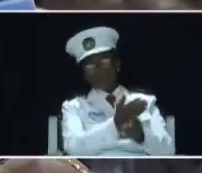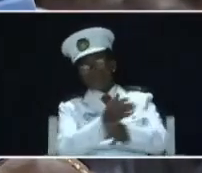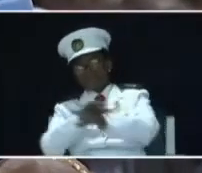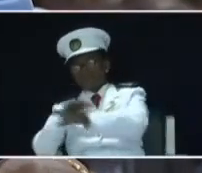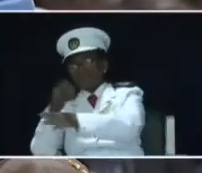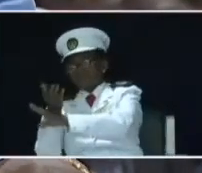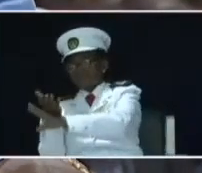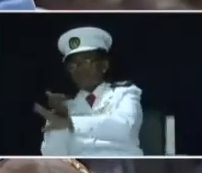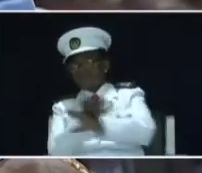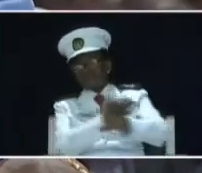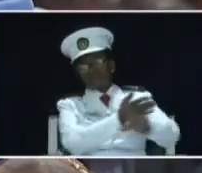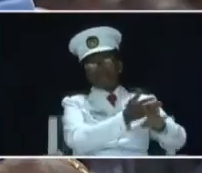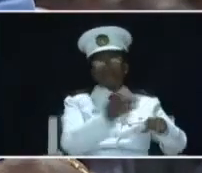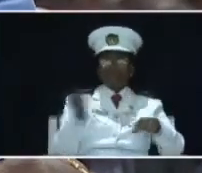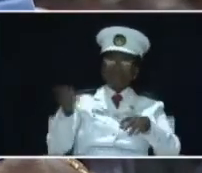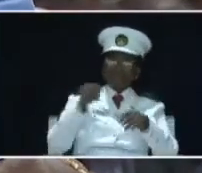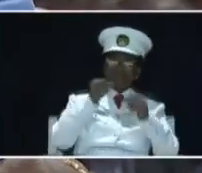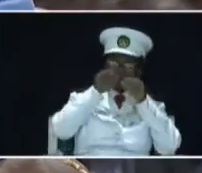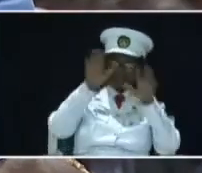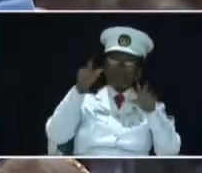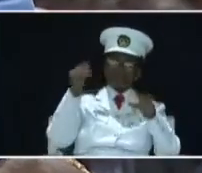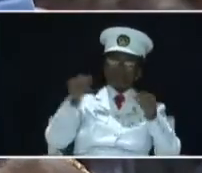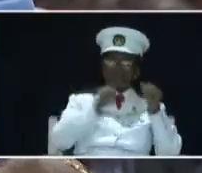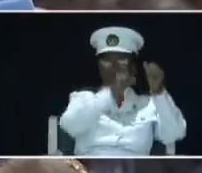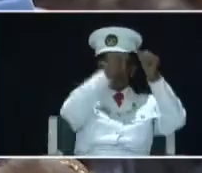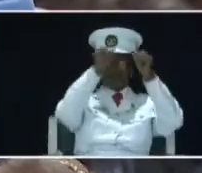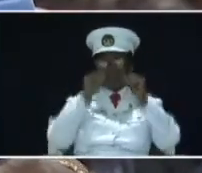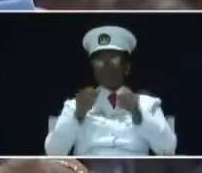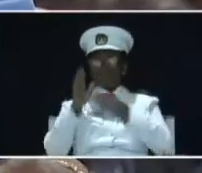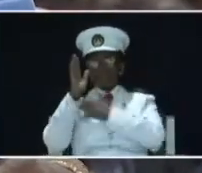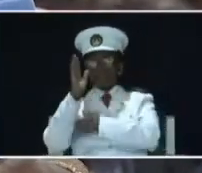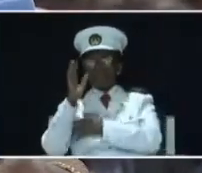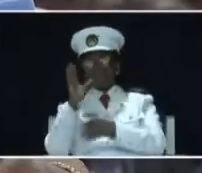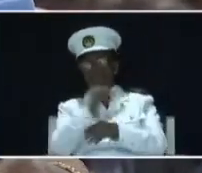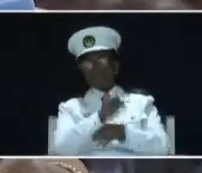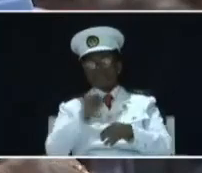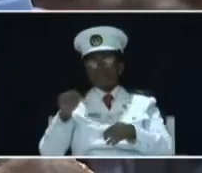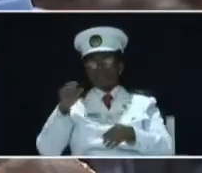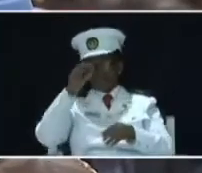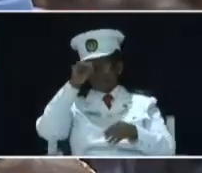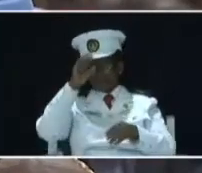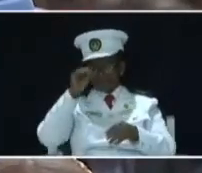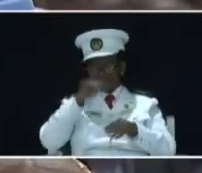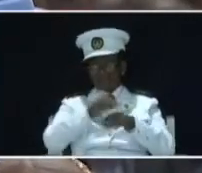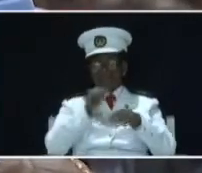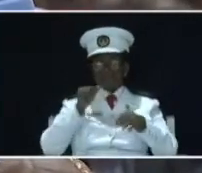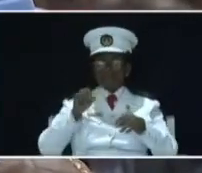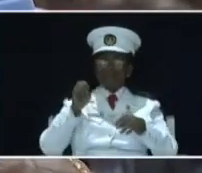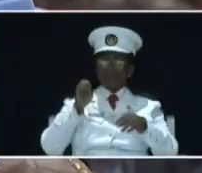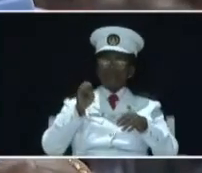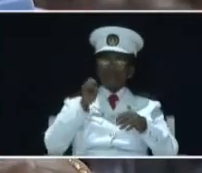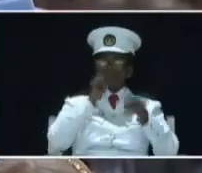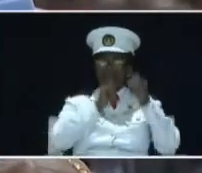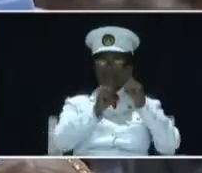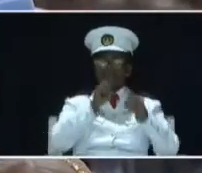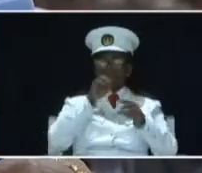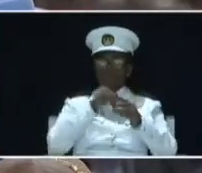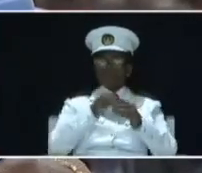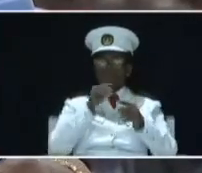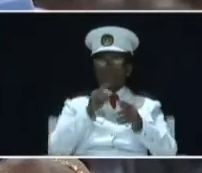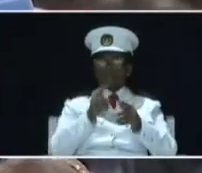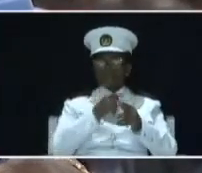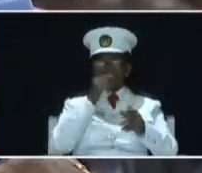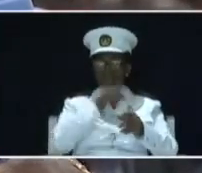The Almighty God took a boy called Elijah, the Tishbite, in 1 Kings chapter 17, verse